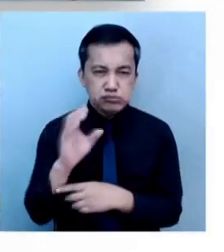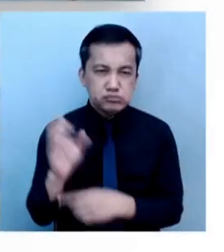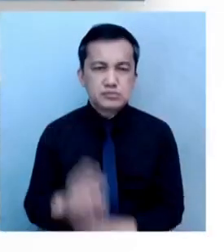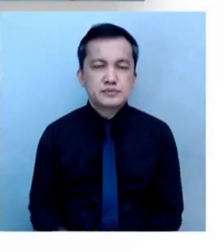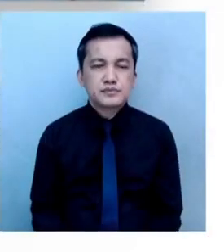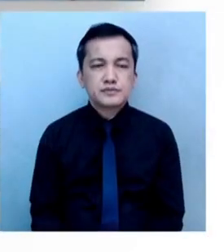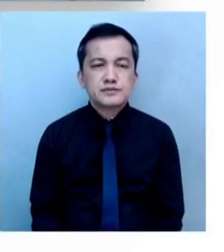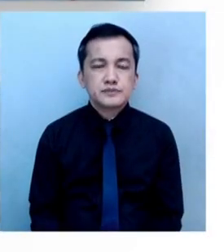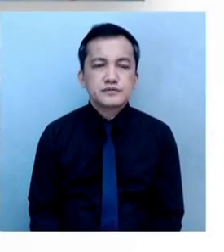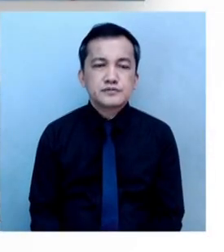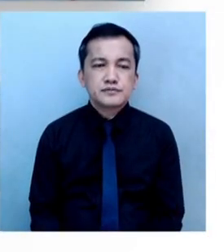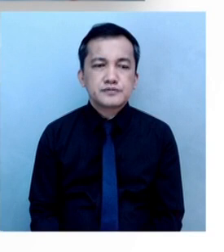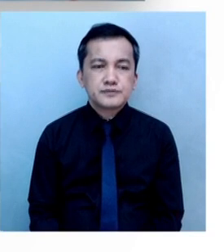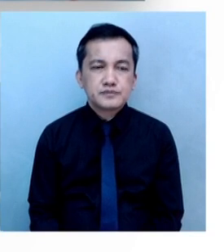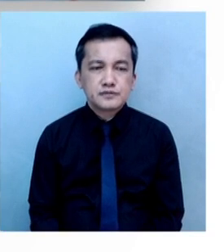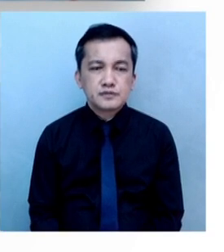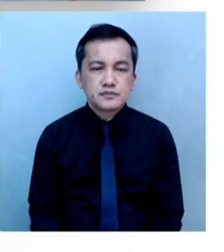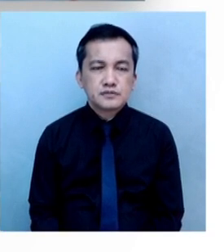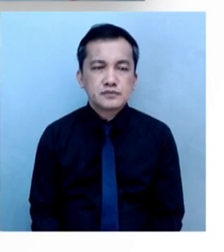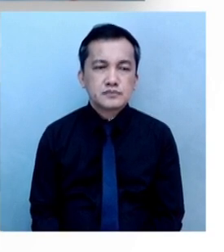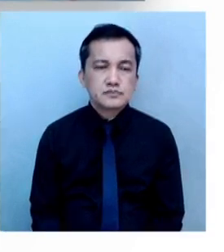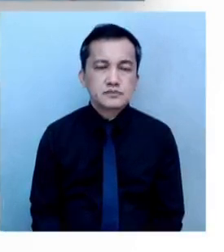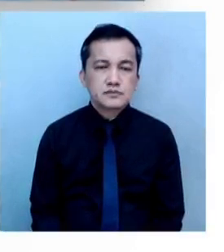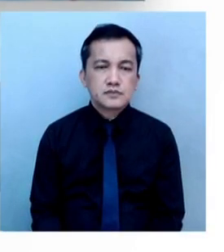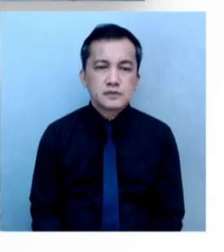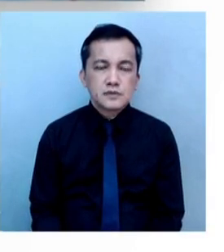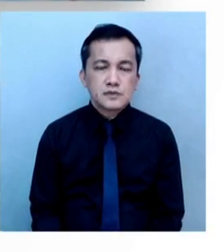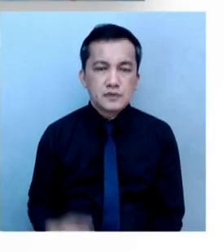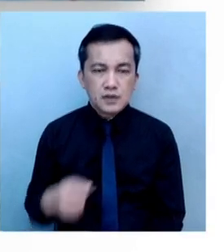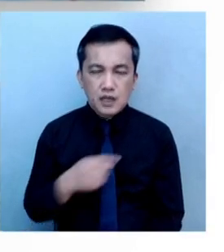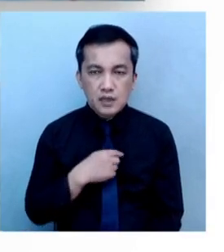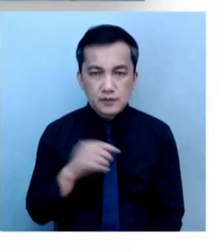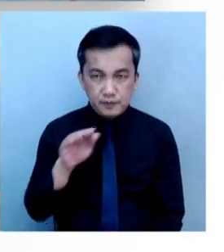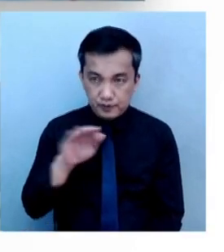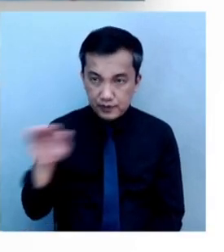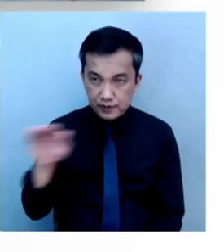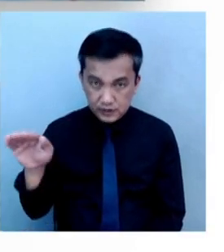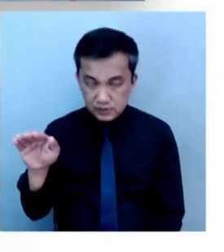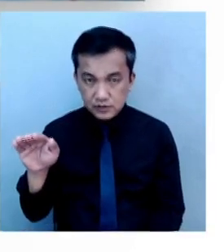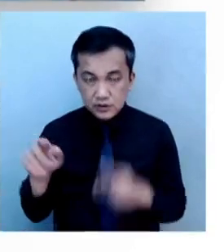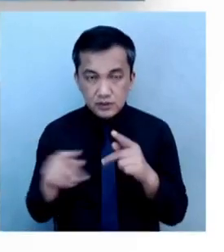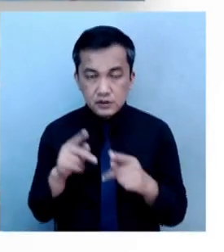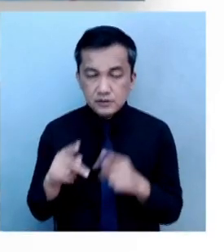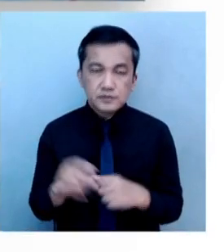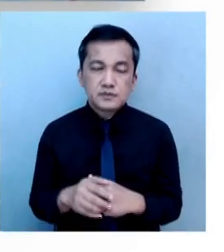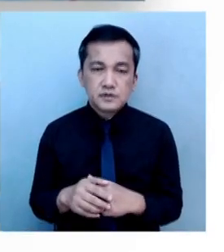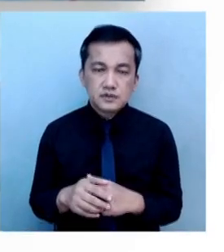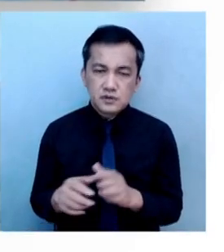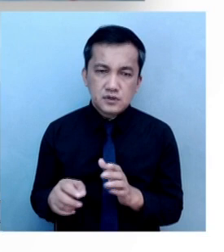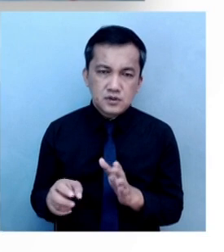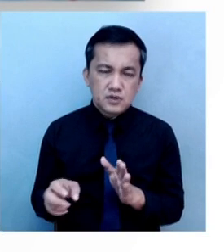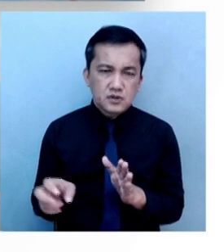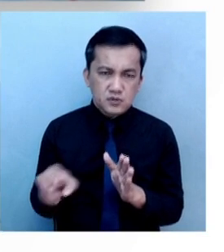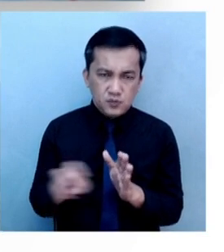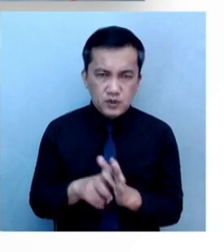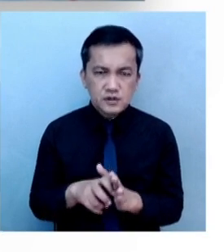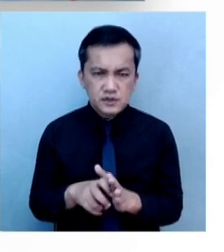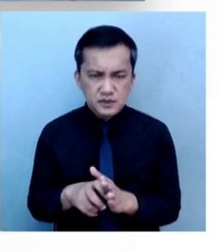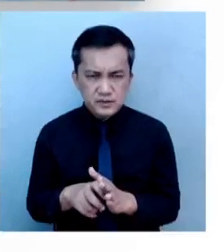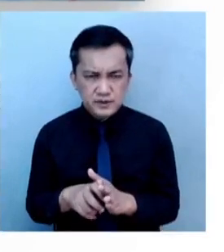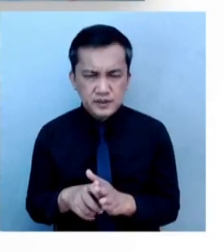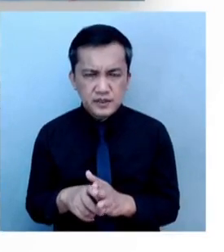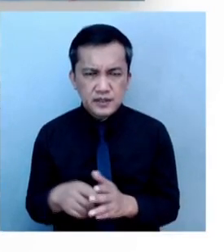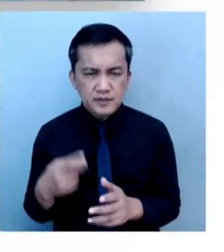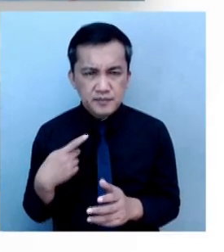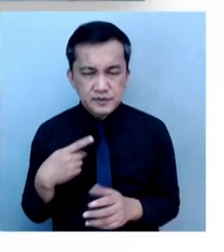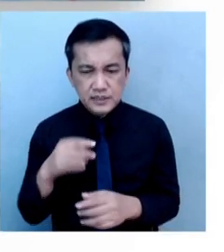Yung panawagan namin sa mga kababayan natin na sumakay sila doon sa main terminal.